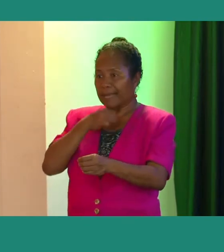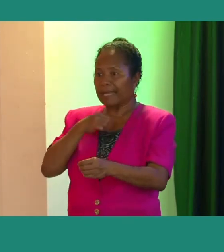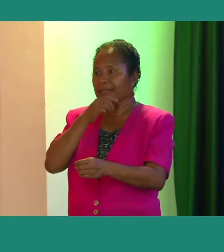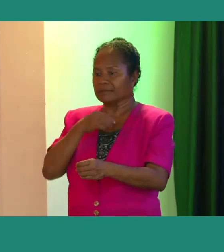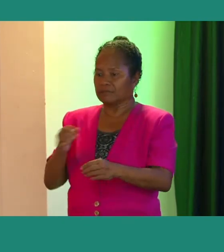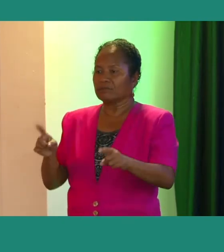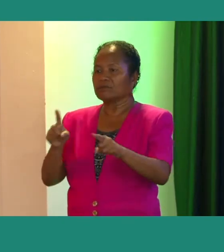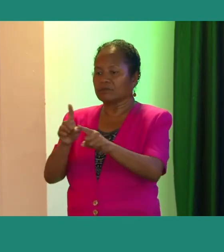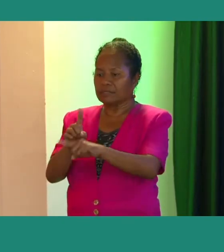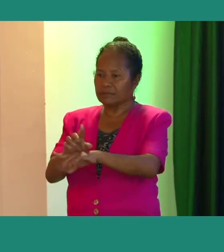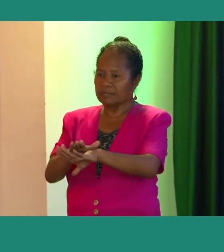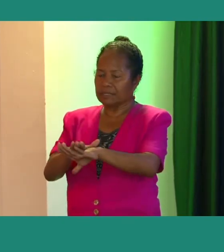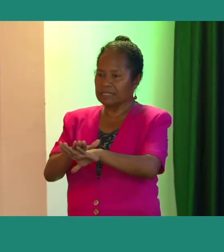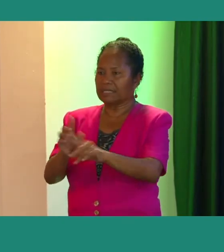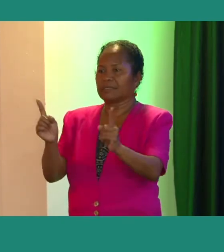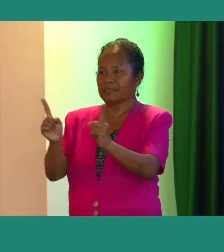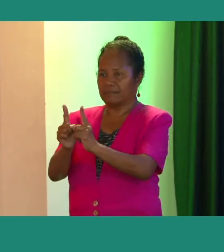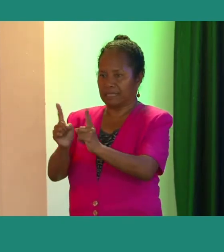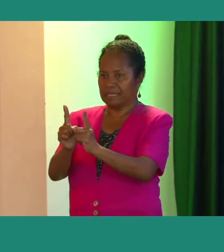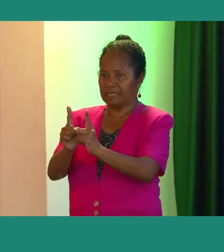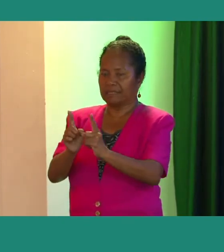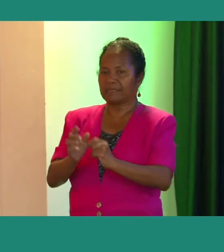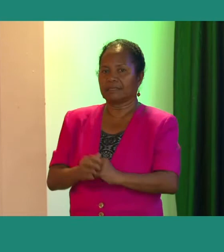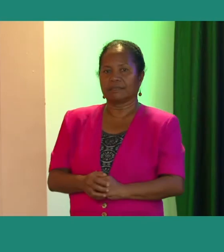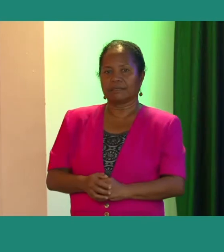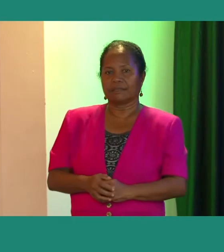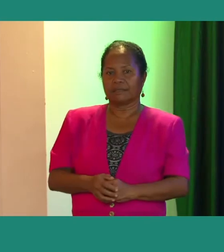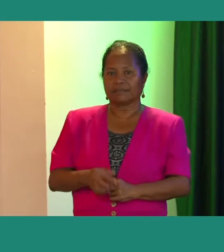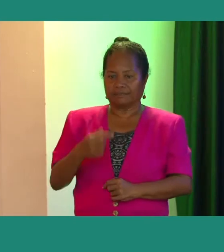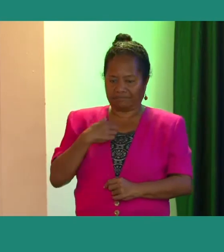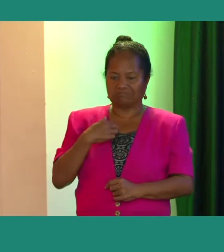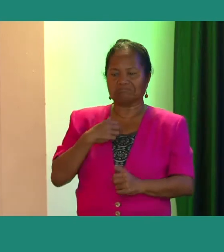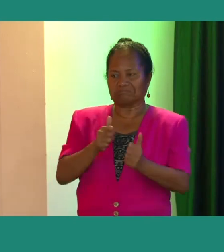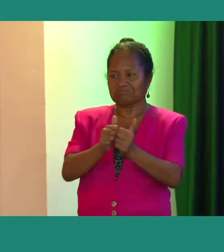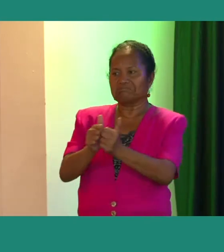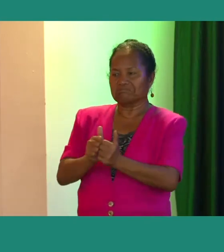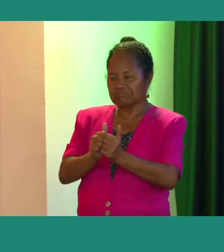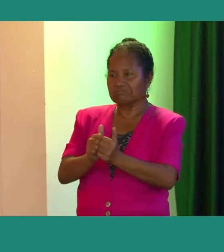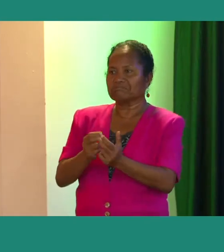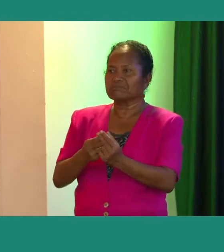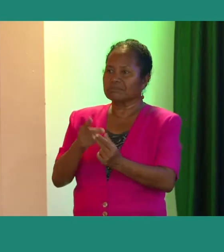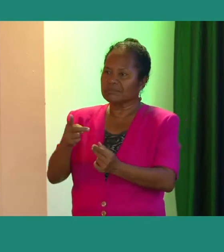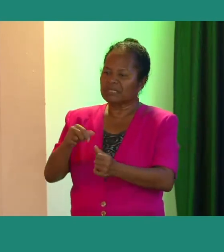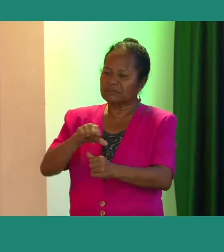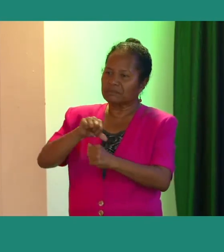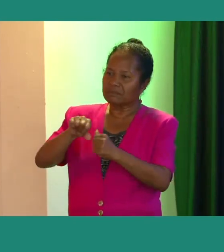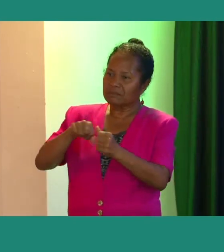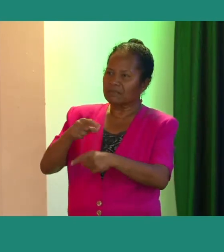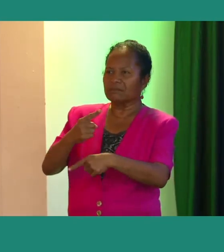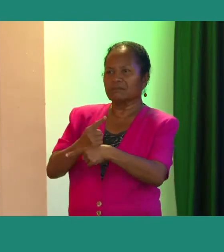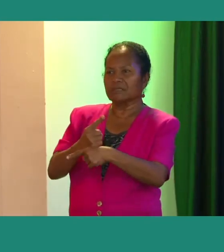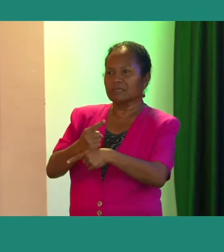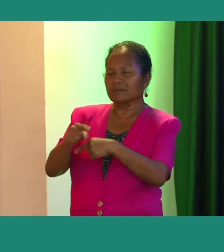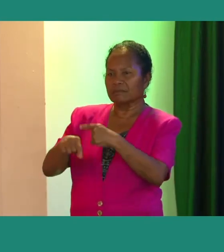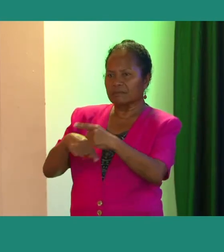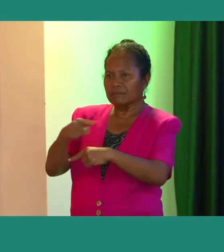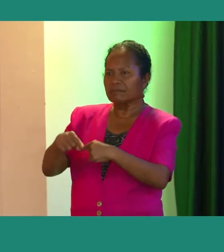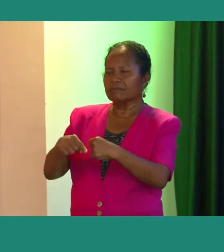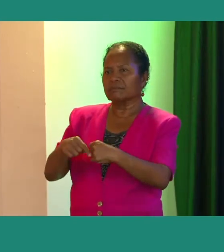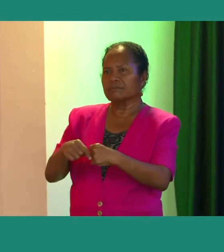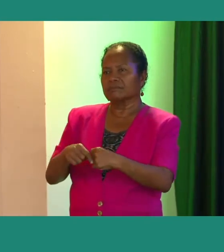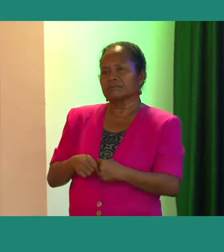as well. I mean, I agree with you, because for an organization, if you're talking about